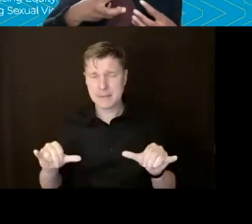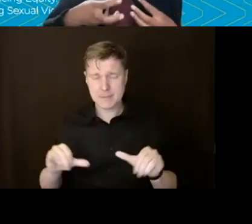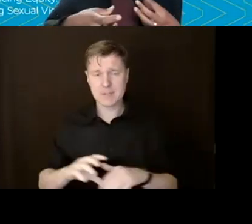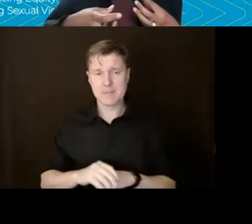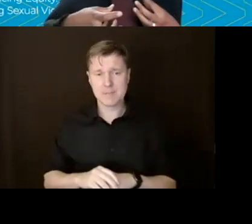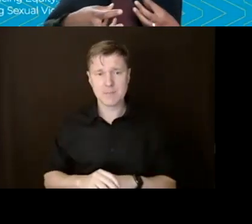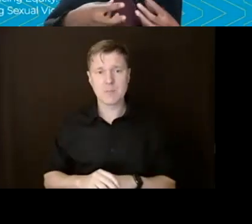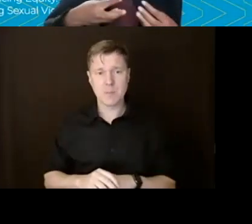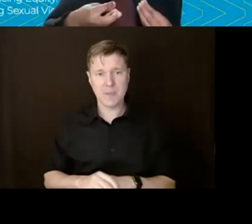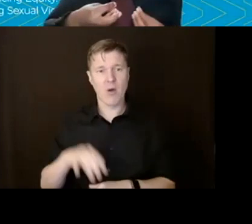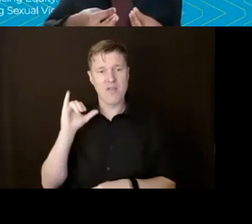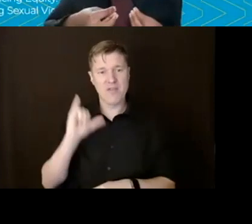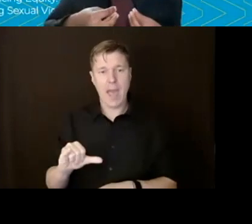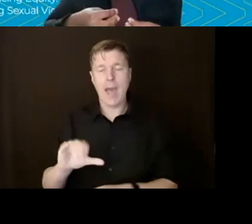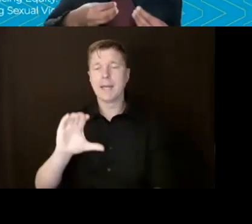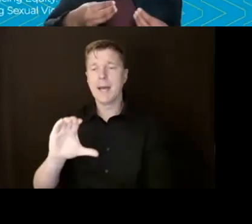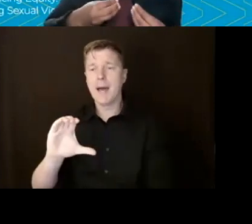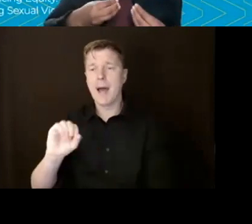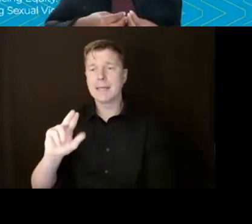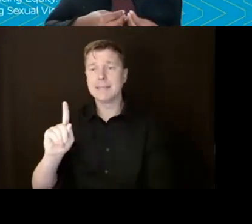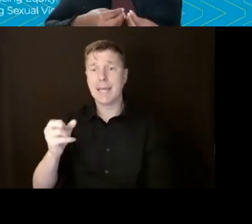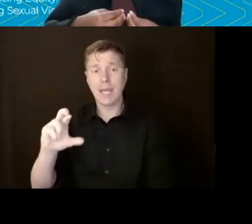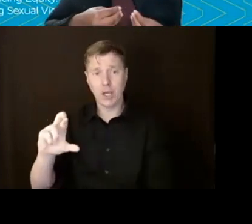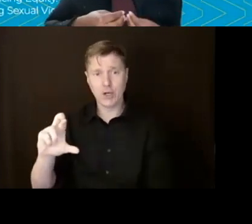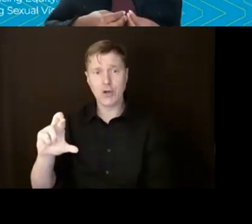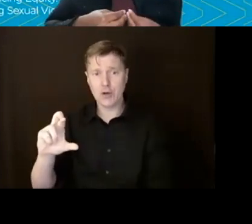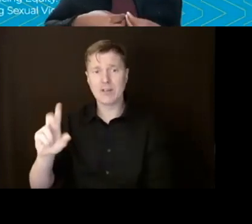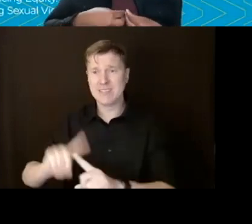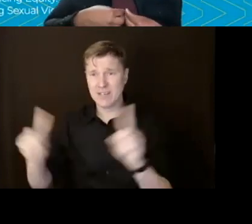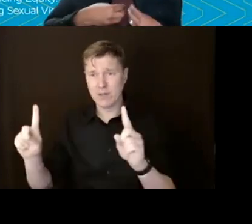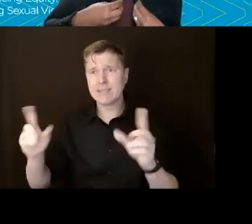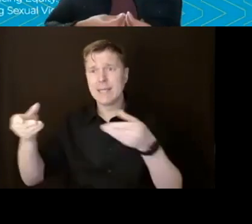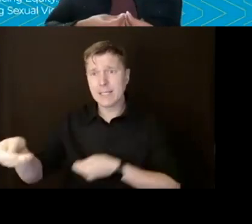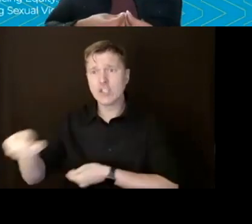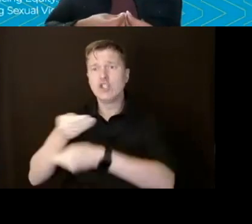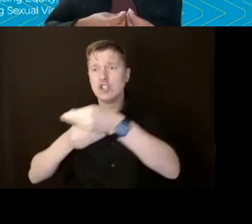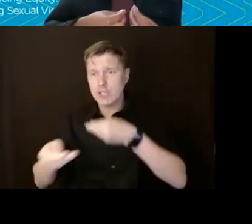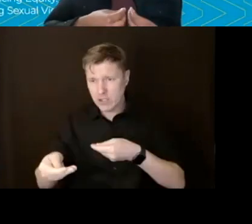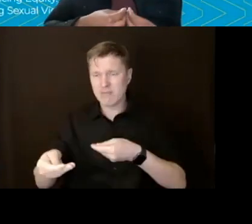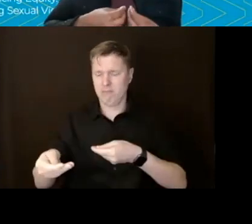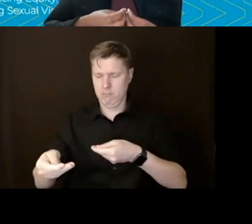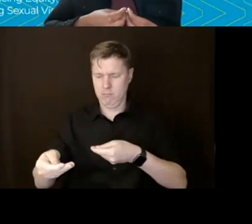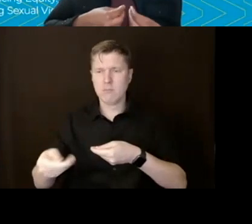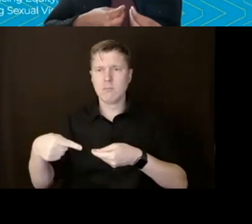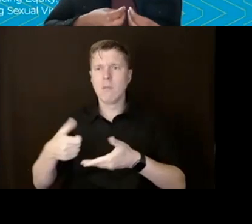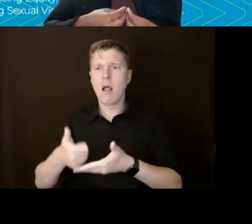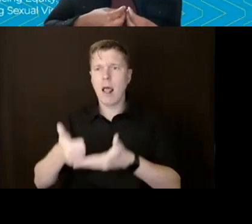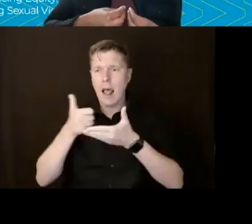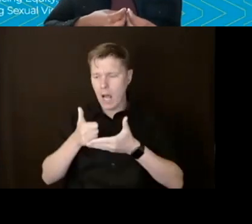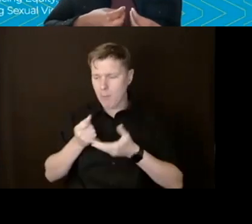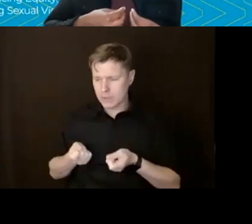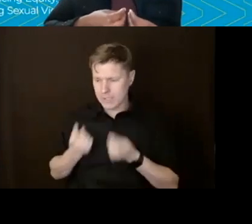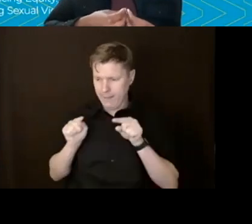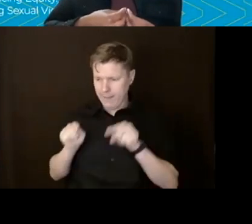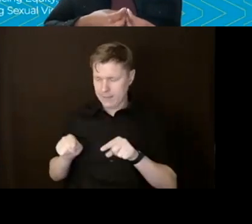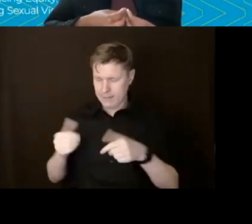difference exchange, these components that make up a system really help us to understand how patterns emerge in